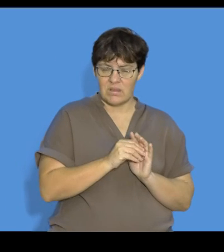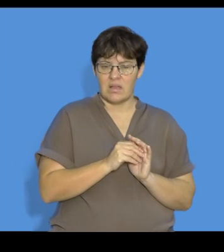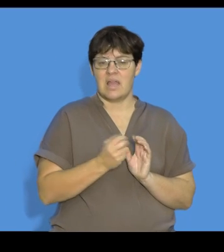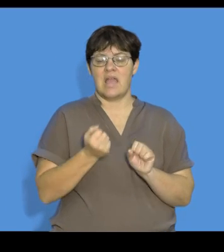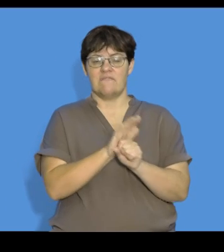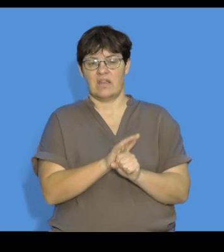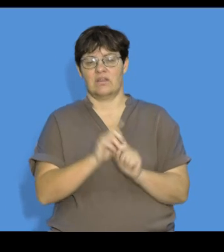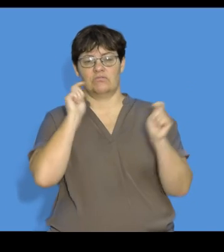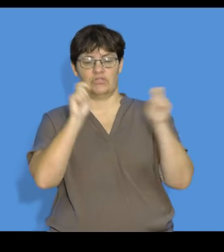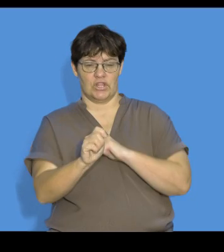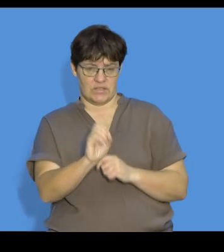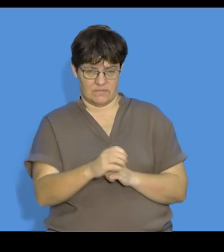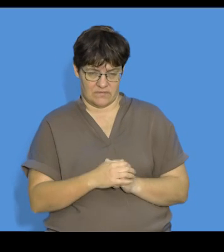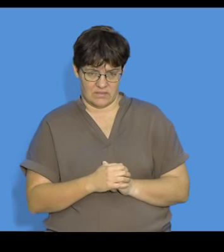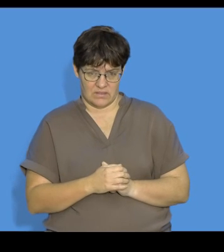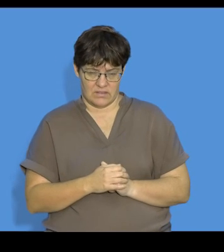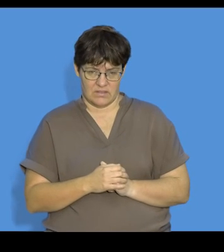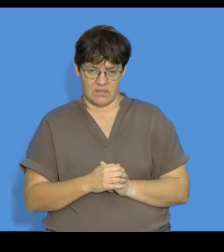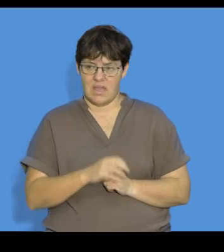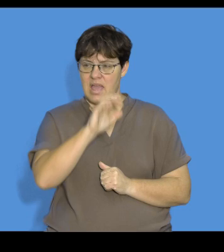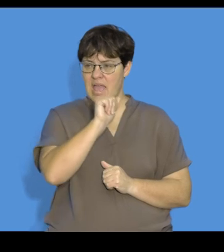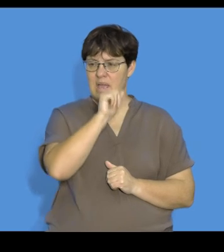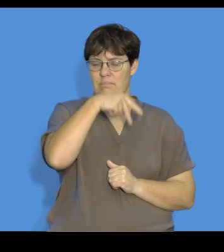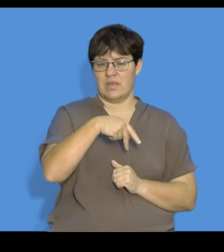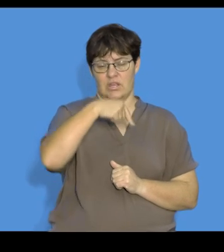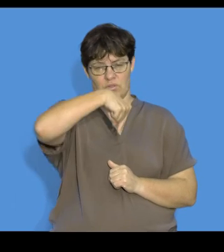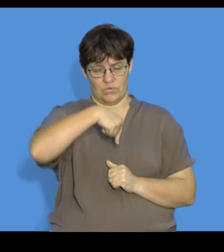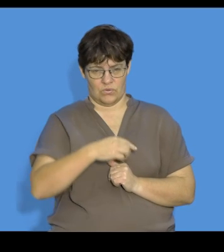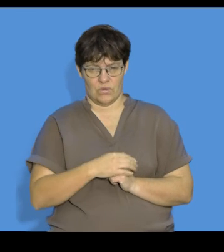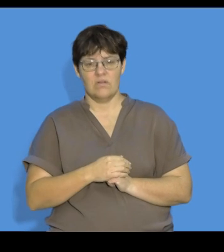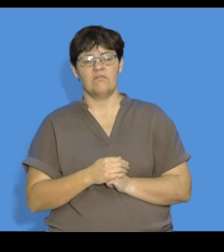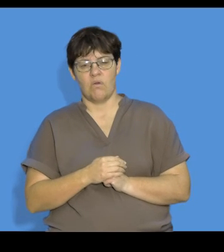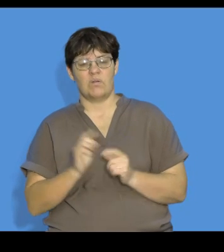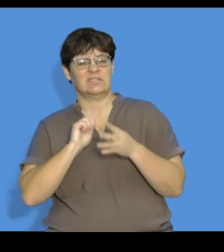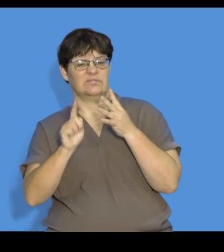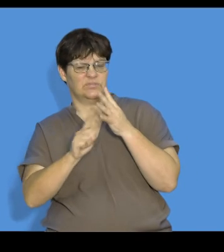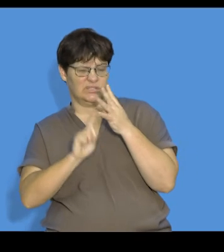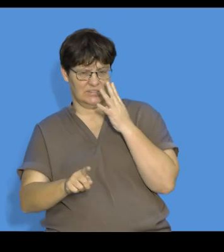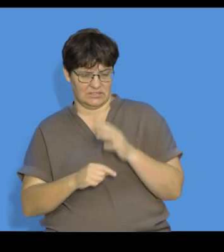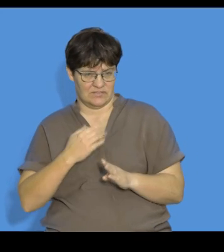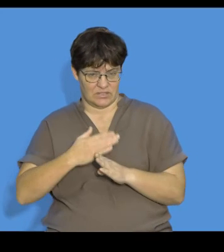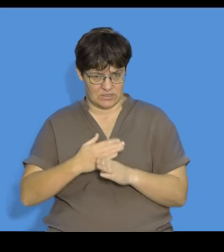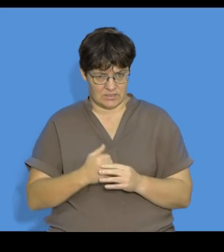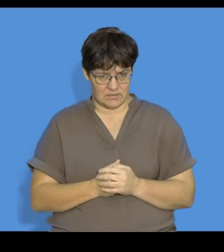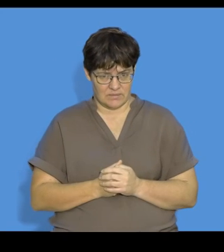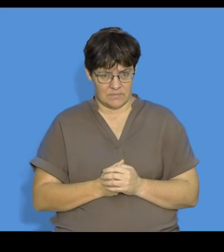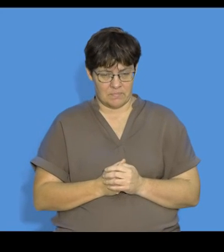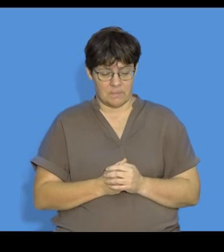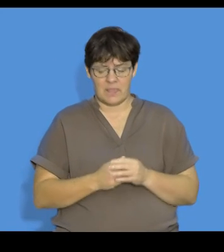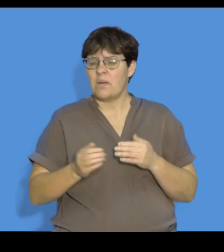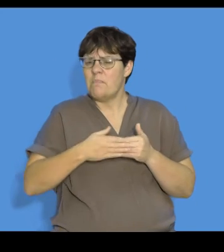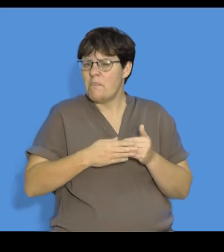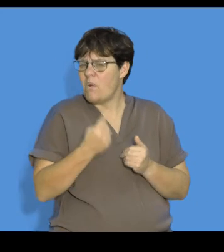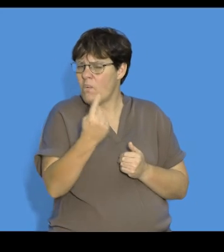recall what the effects of changing a, p, and q are for the different functions.